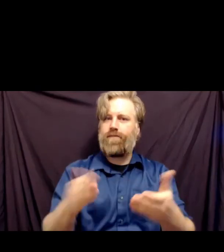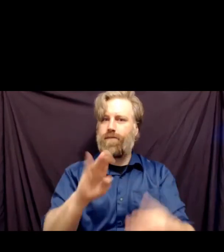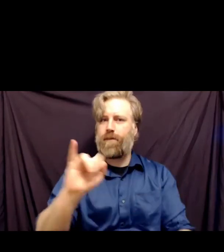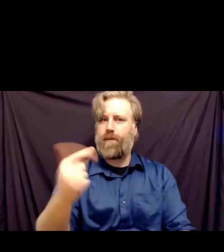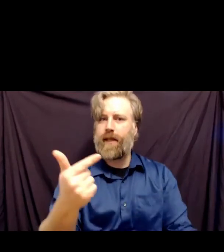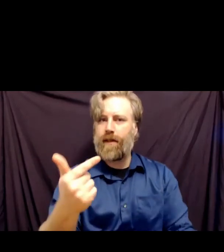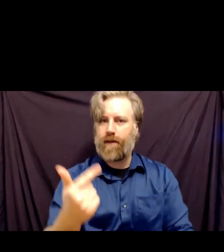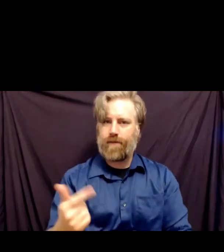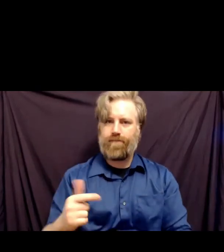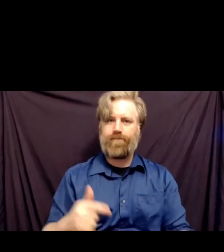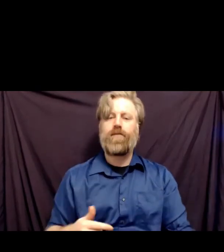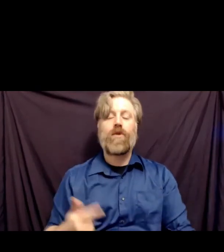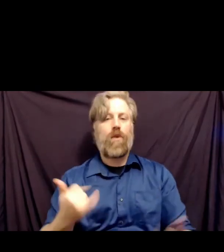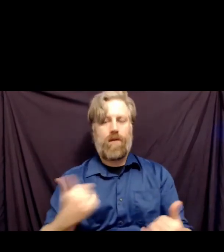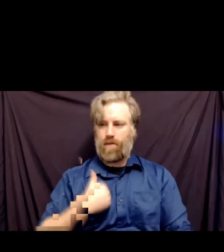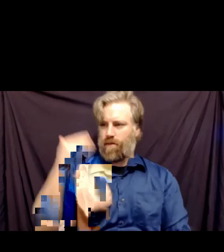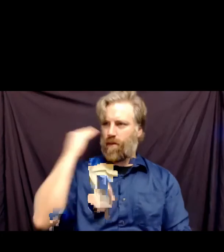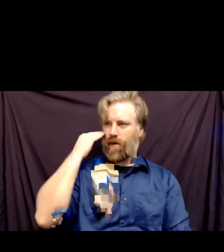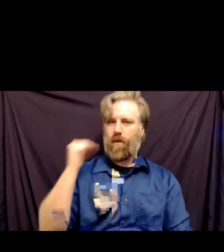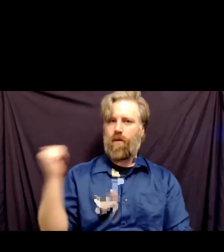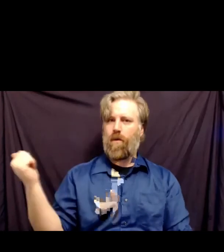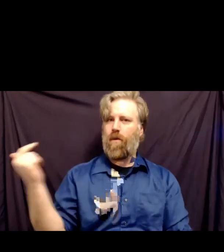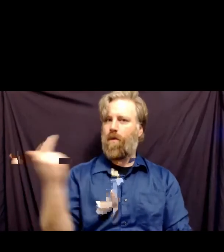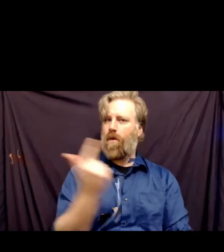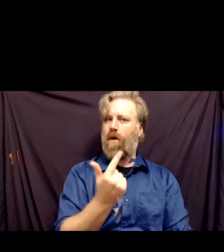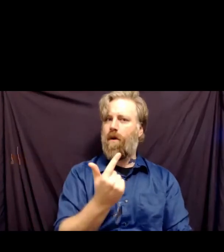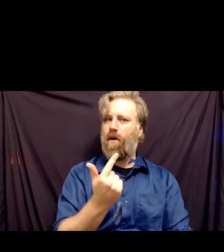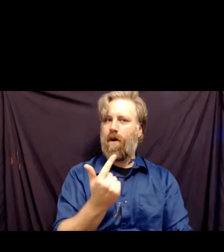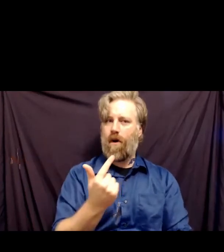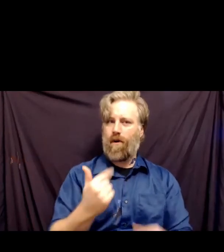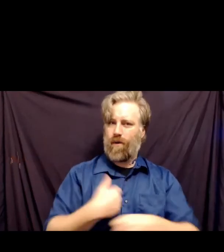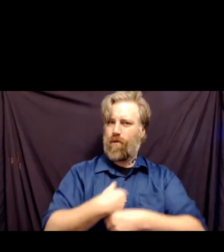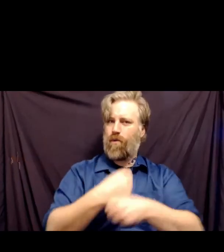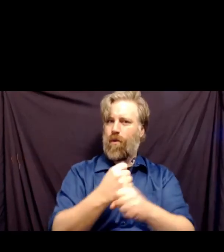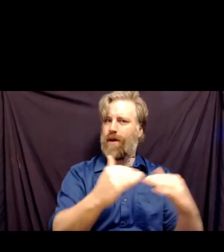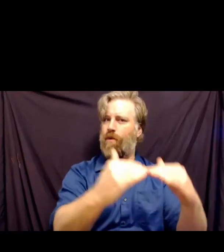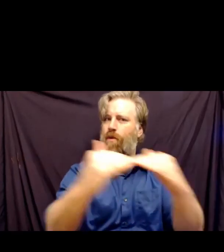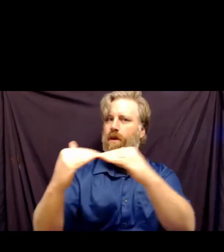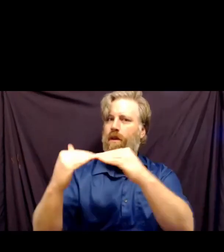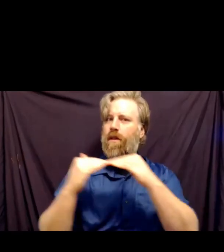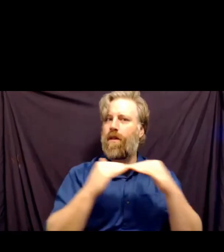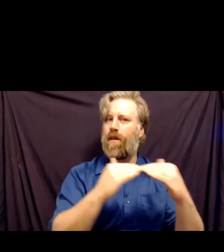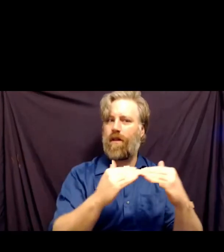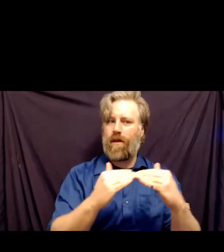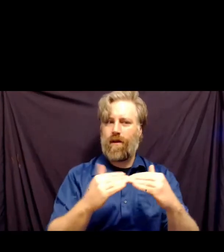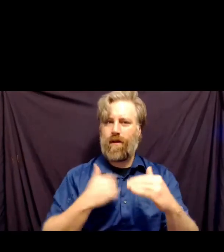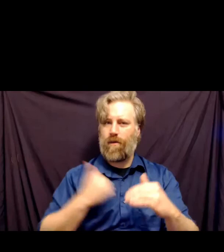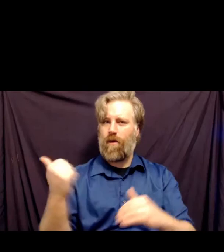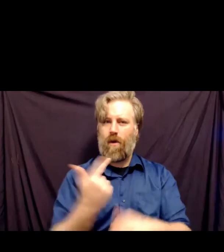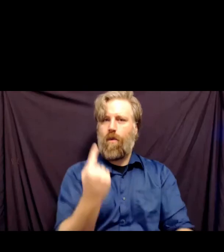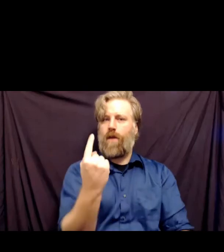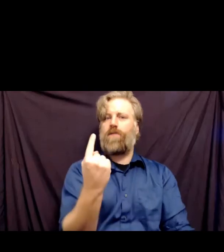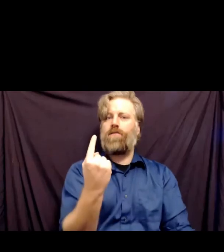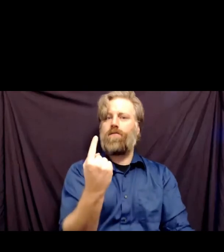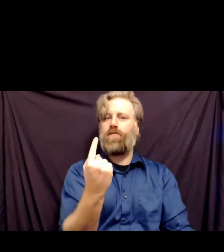that we are all created equal. We're all one with this. So